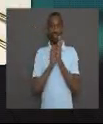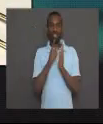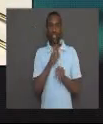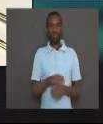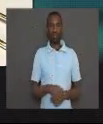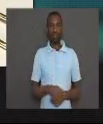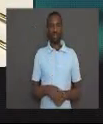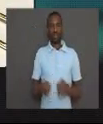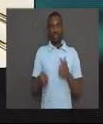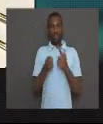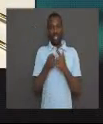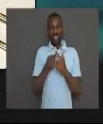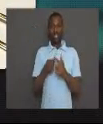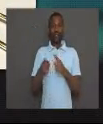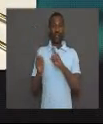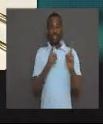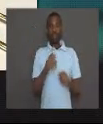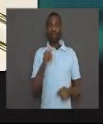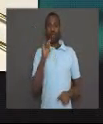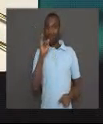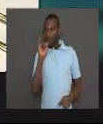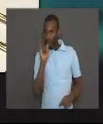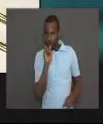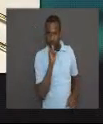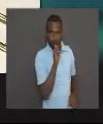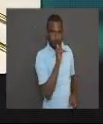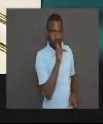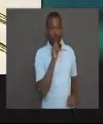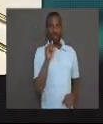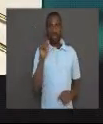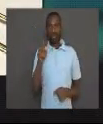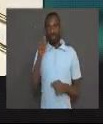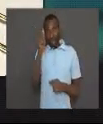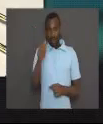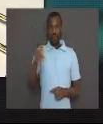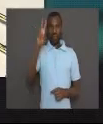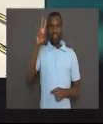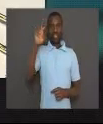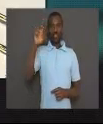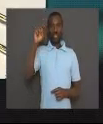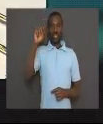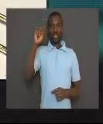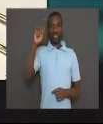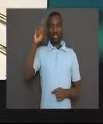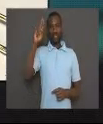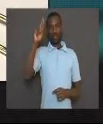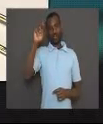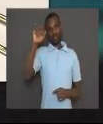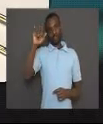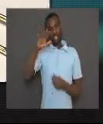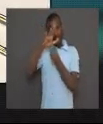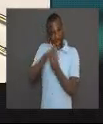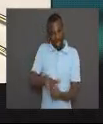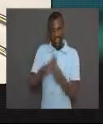The lead pipe of a trombone also shows evidence of the Venturi effect.